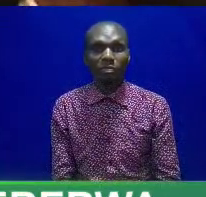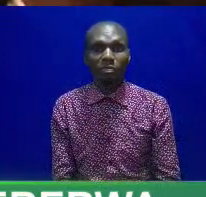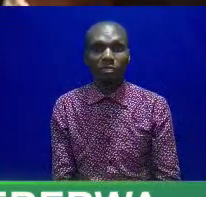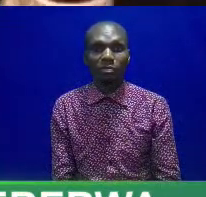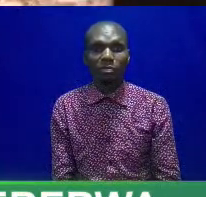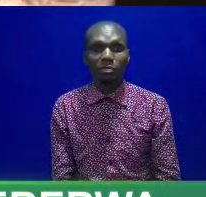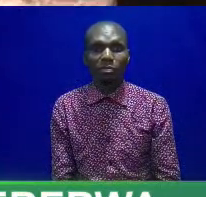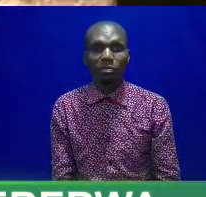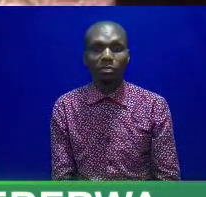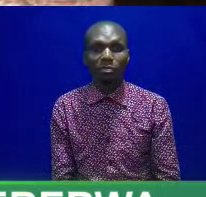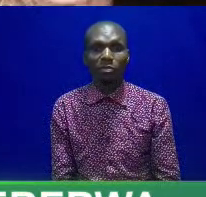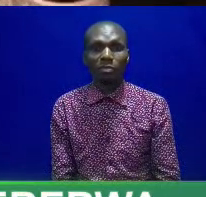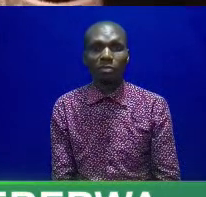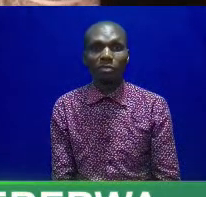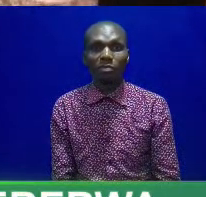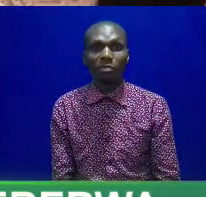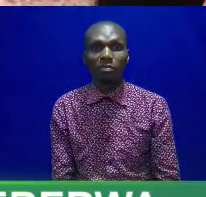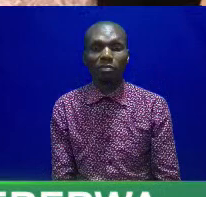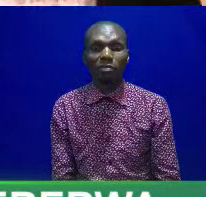The next candidate at 7.